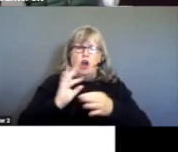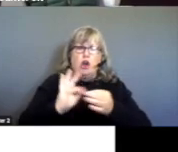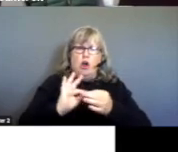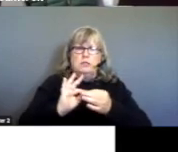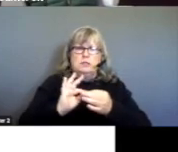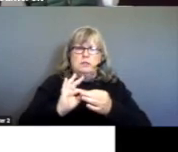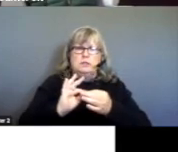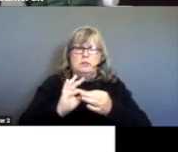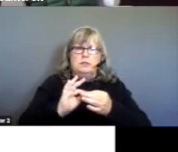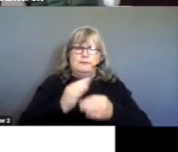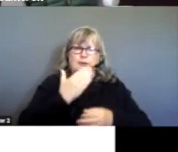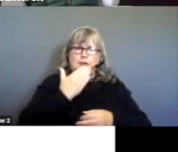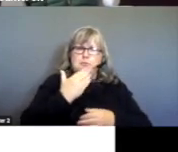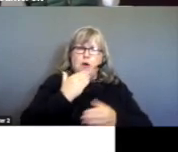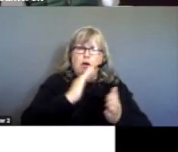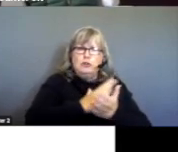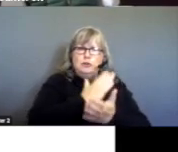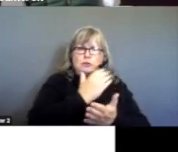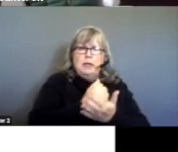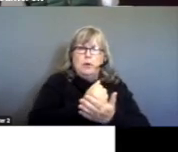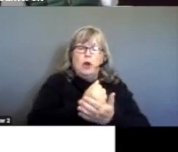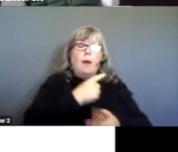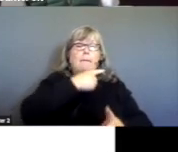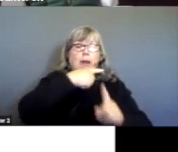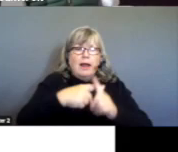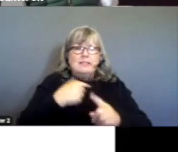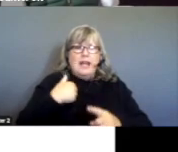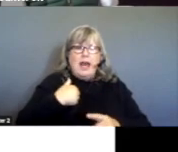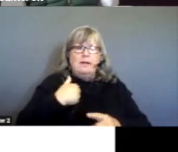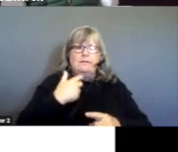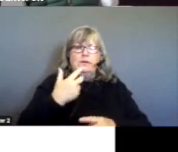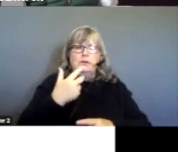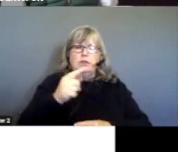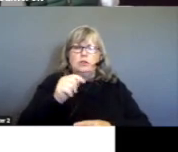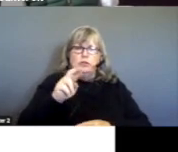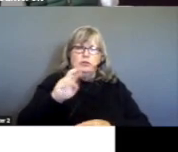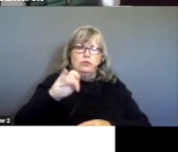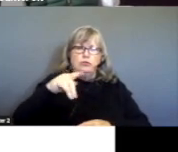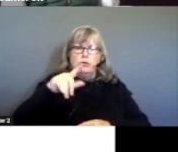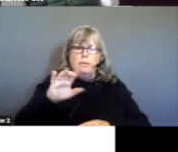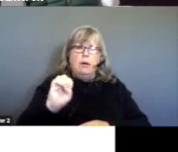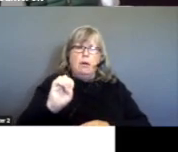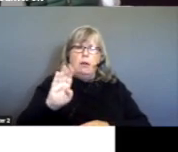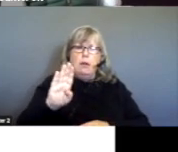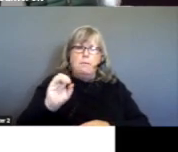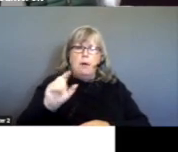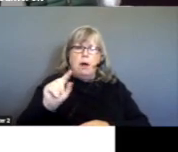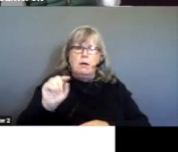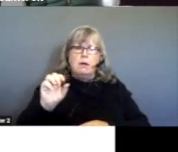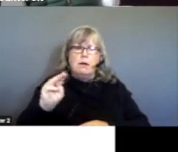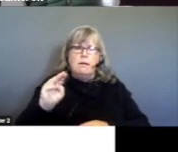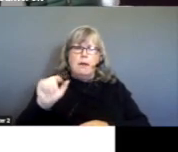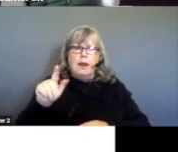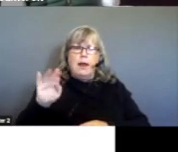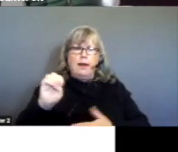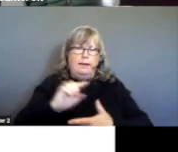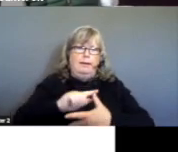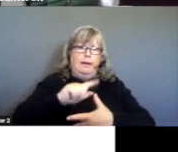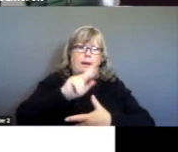model. And now with the triple bottom line approach, I think they're pretty solid. It's still tough because of